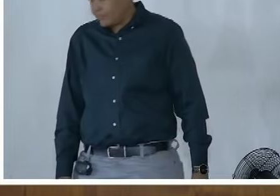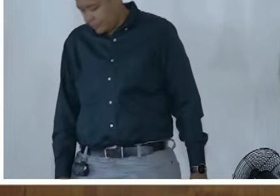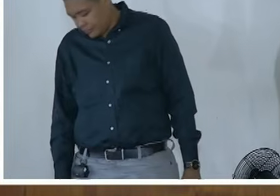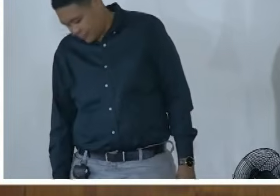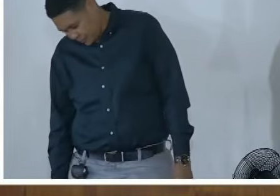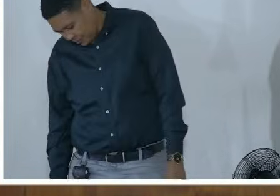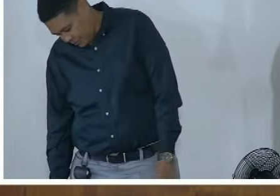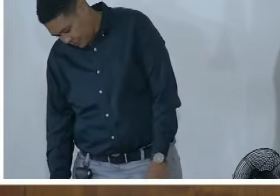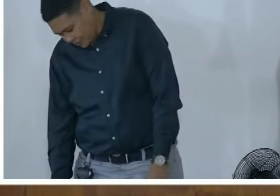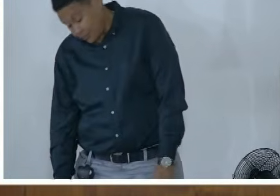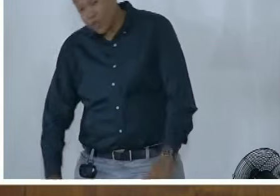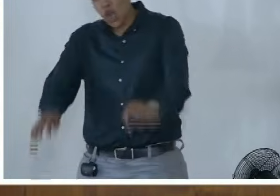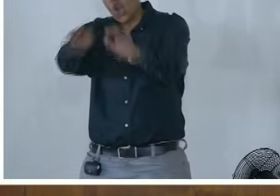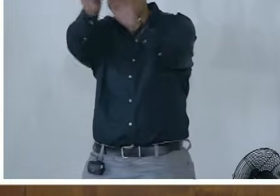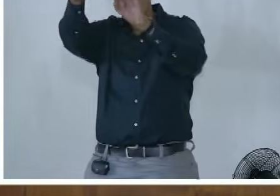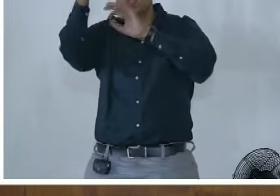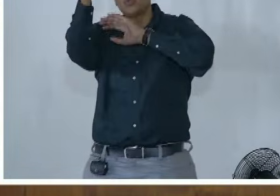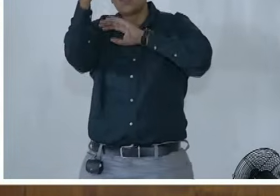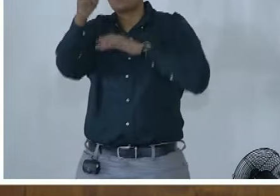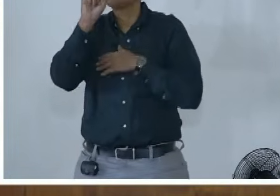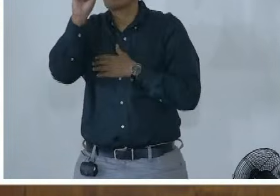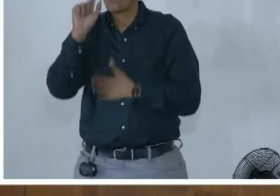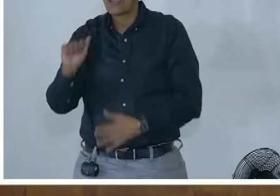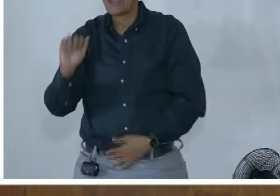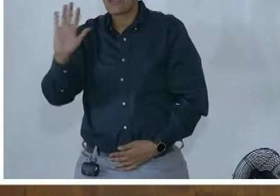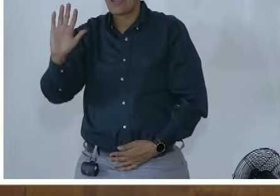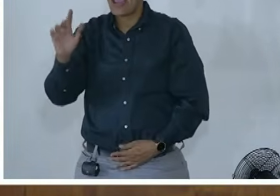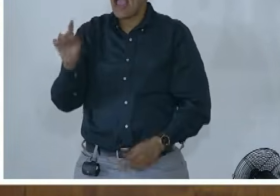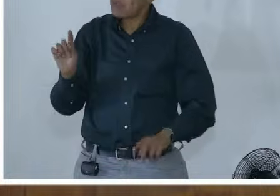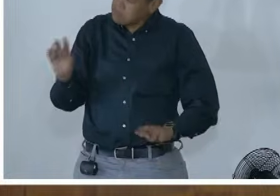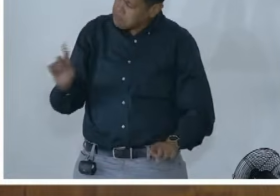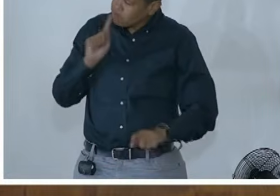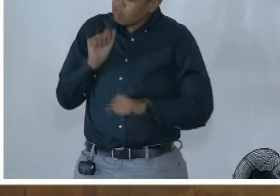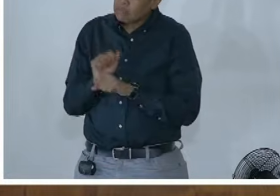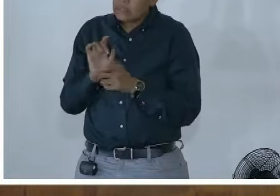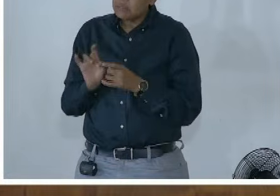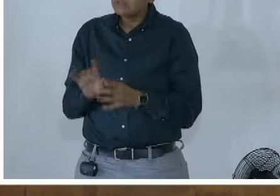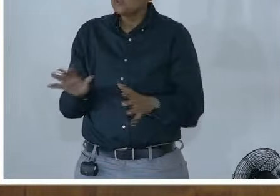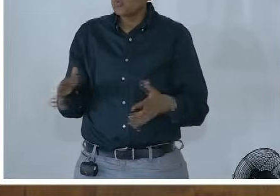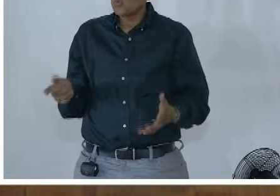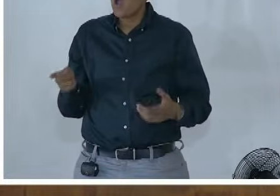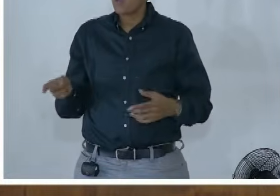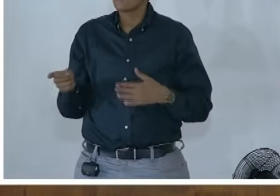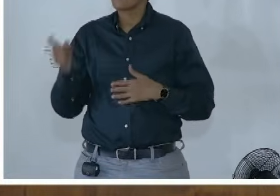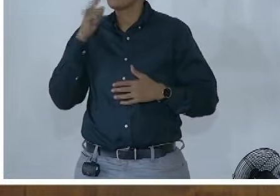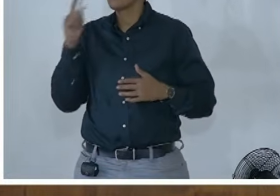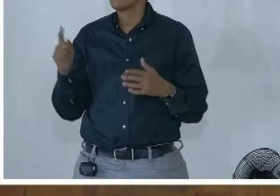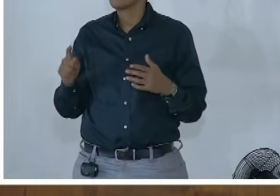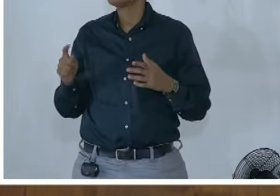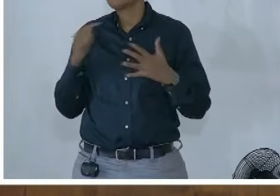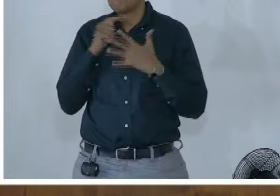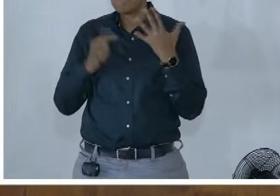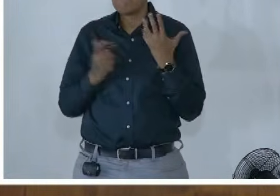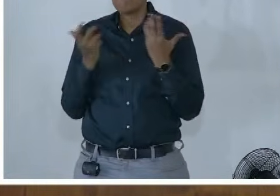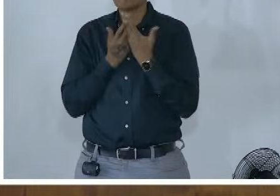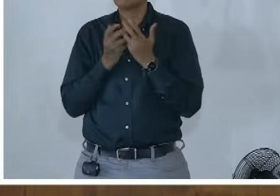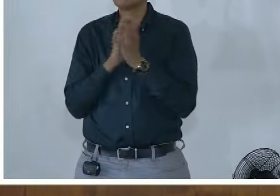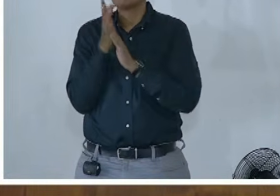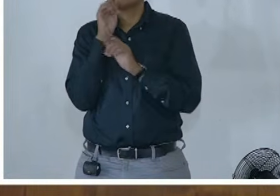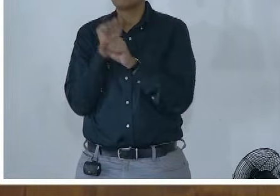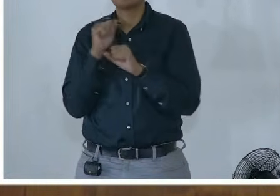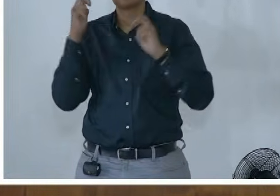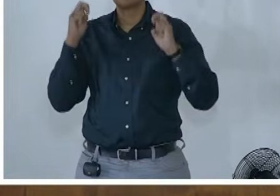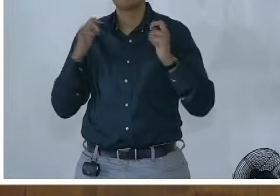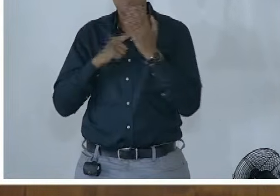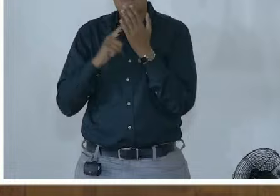At clause 12.1a, it speaks to eligibility to become a